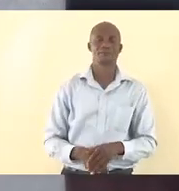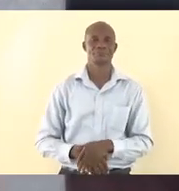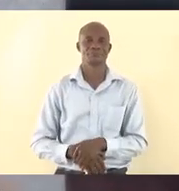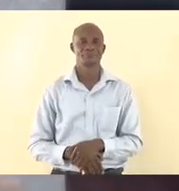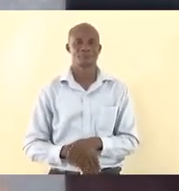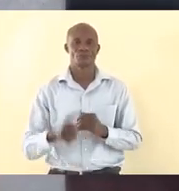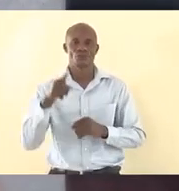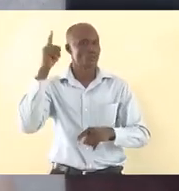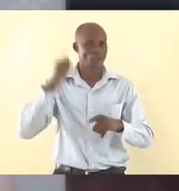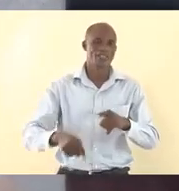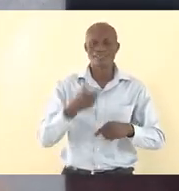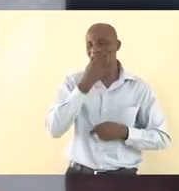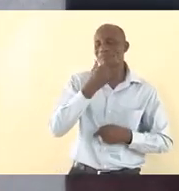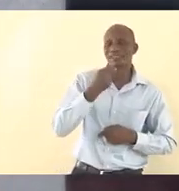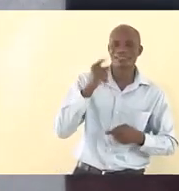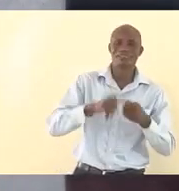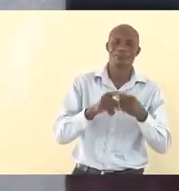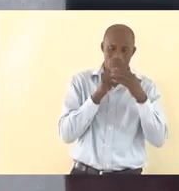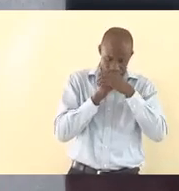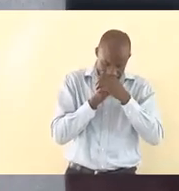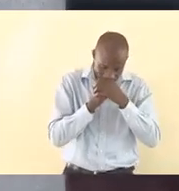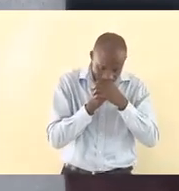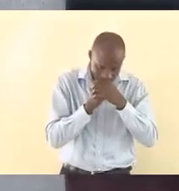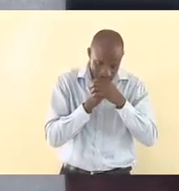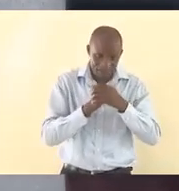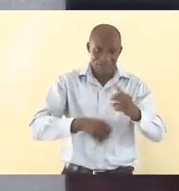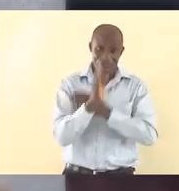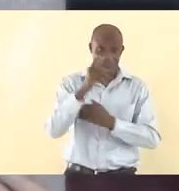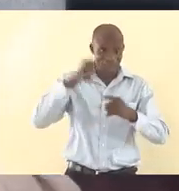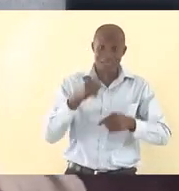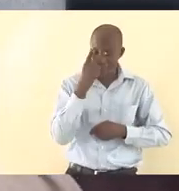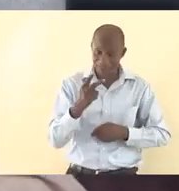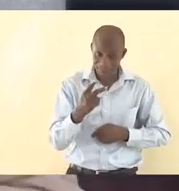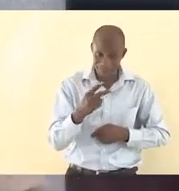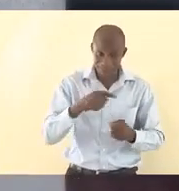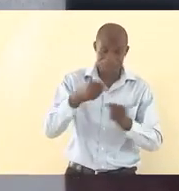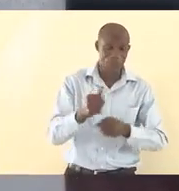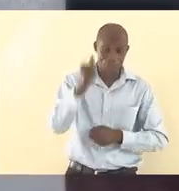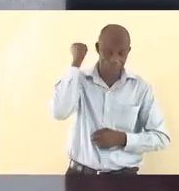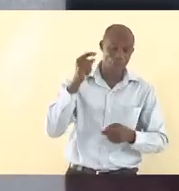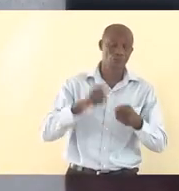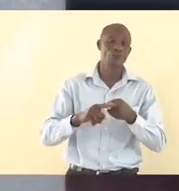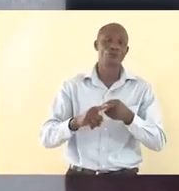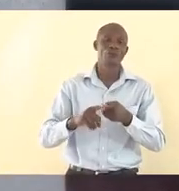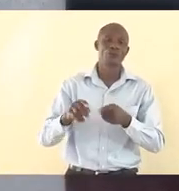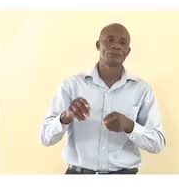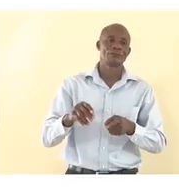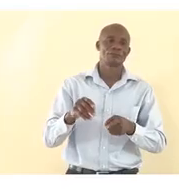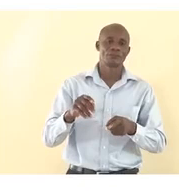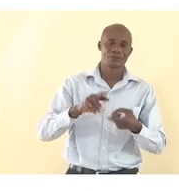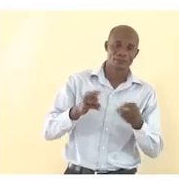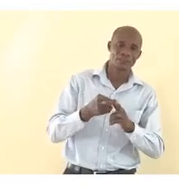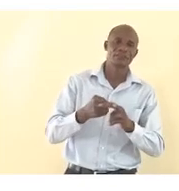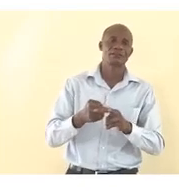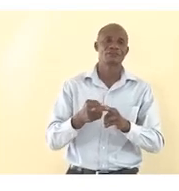cannot pretend to be worshiping an invisible God in heaven if you refuse to deal with the visible family here on earth, the good, the bad, and